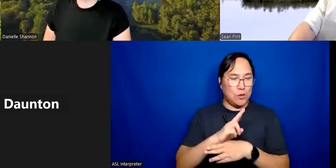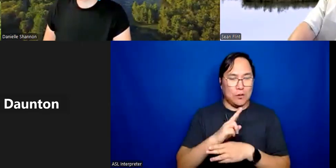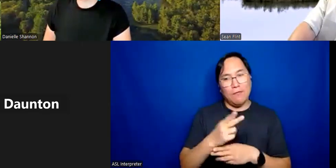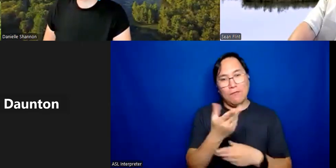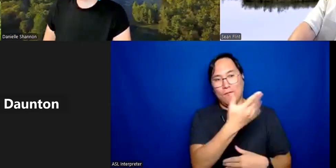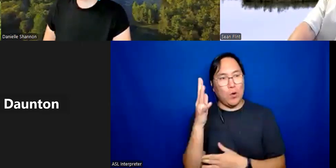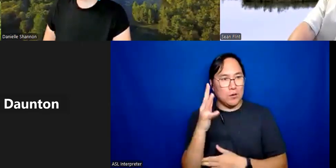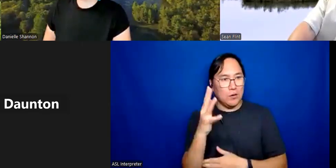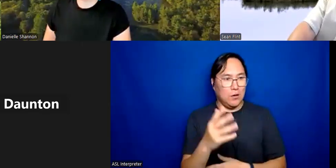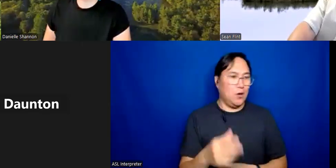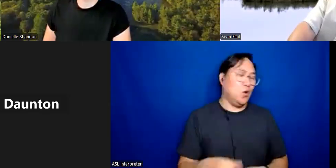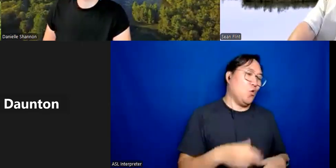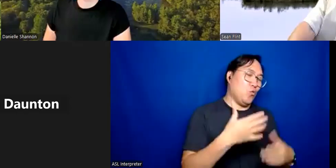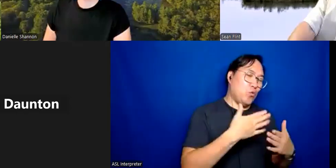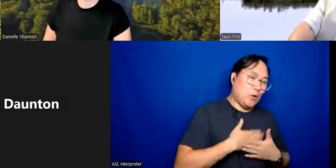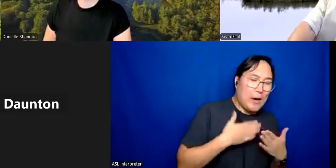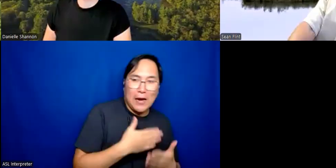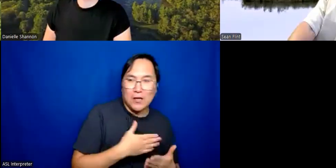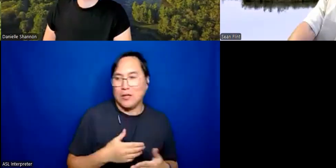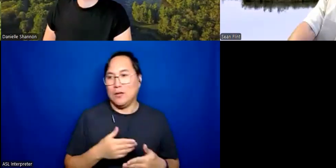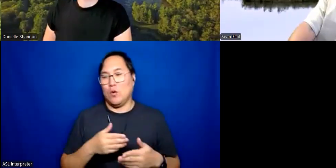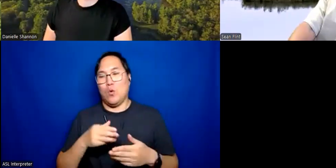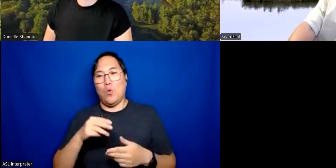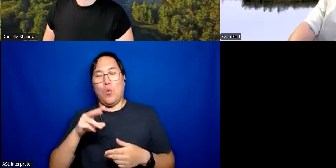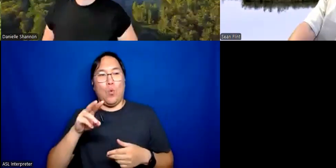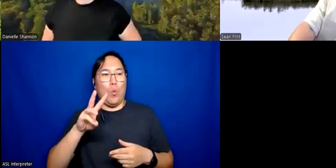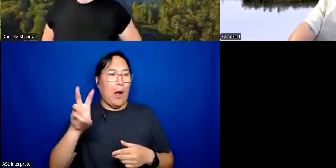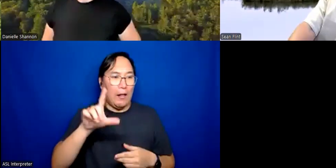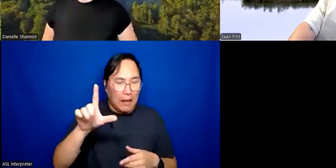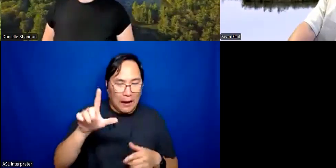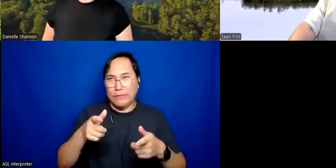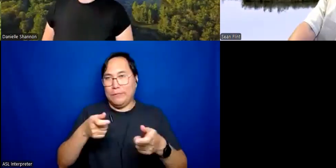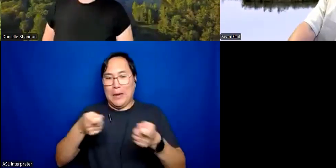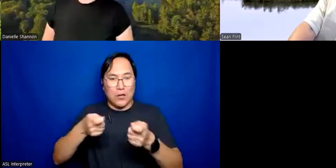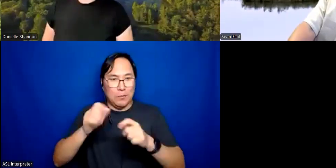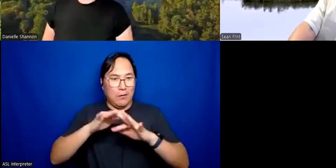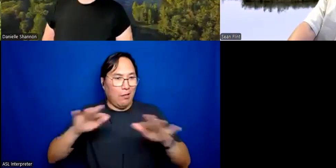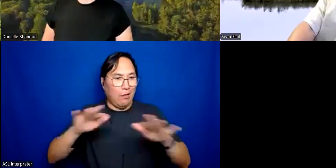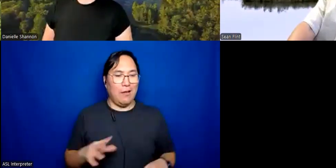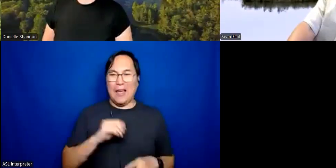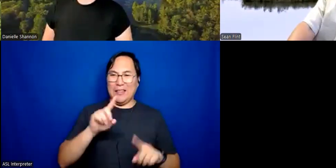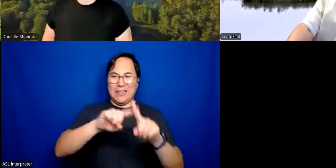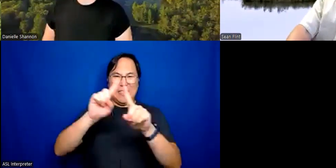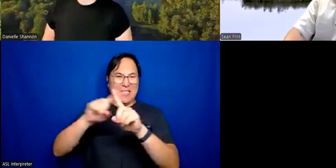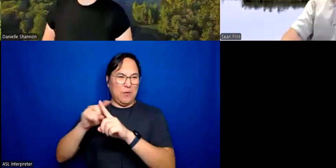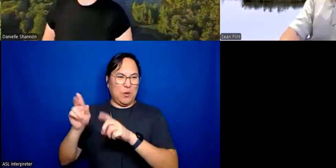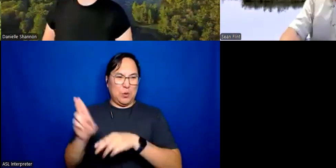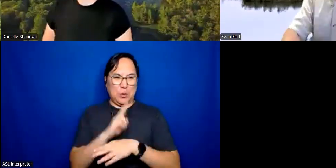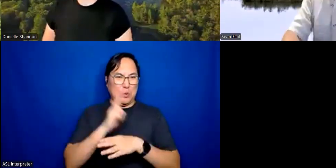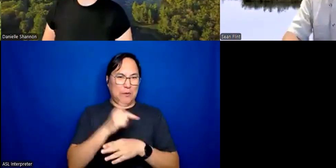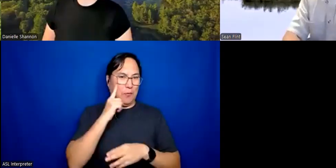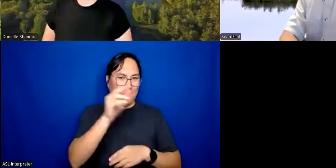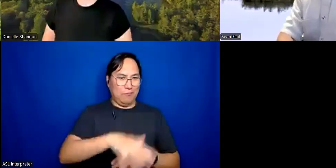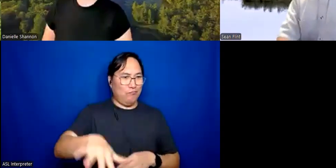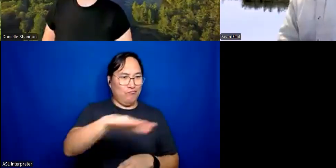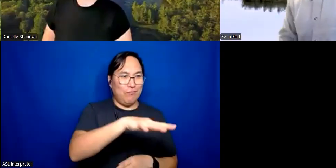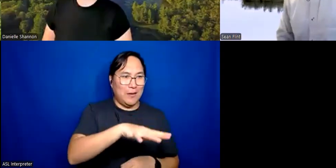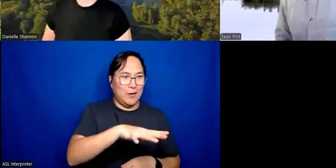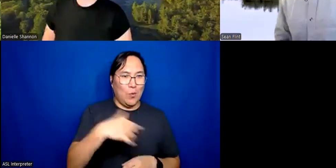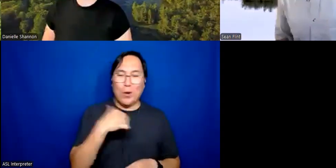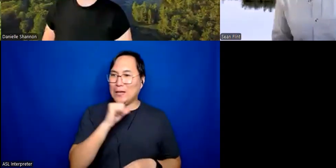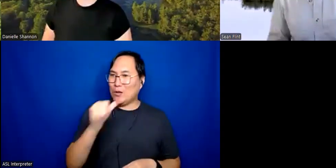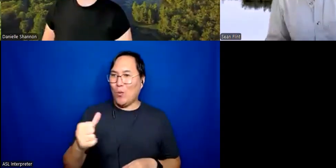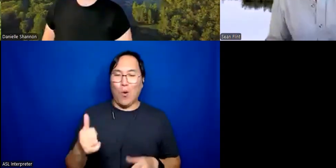like forestry and wildlife management, and again, all these additional public uses. We don't often get a chance to talk